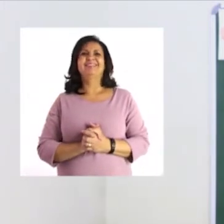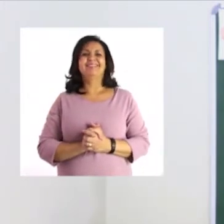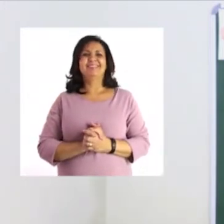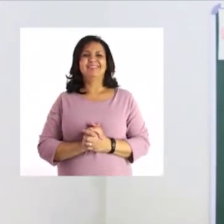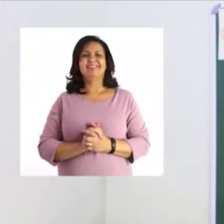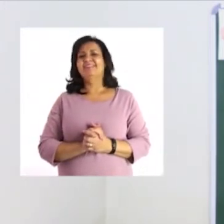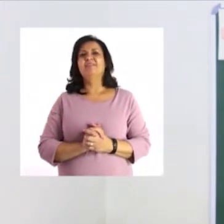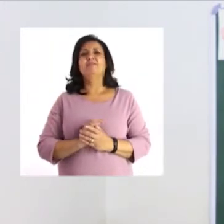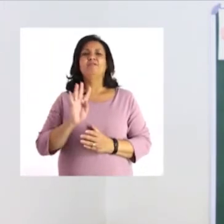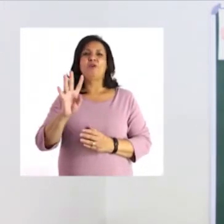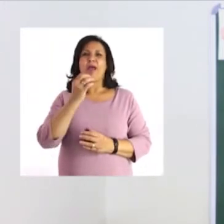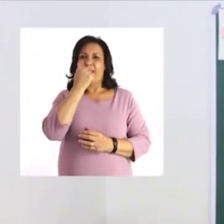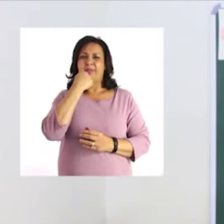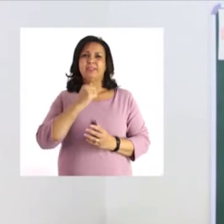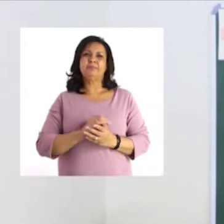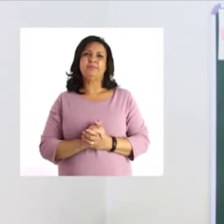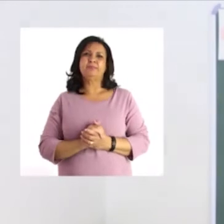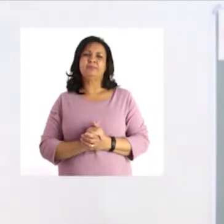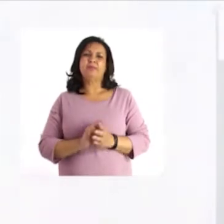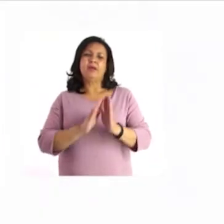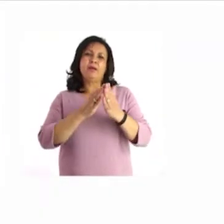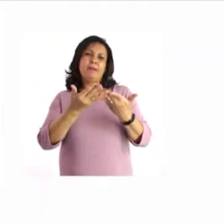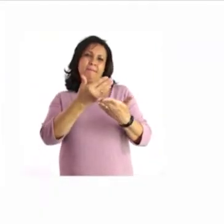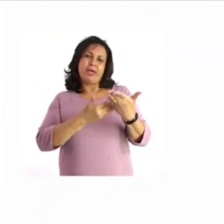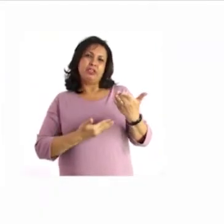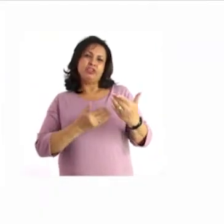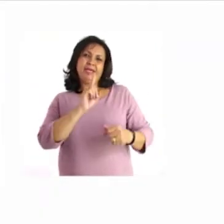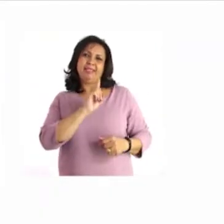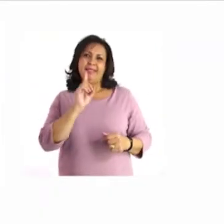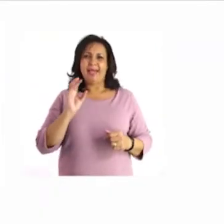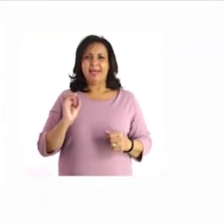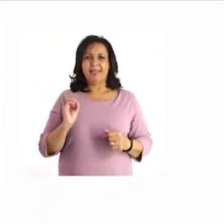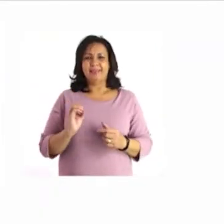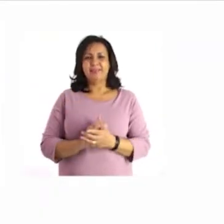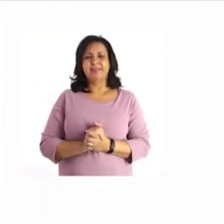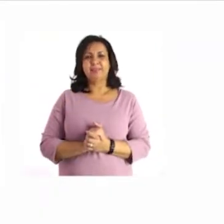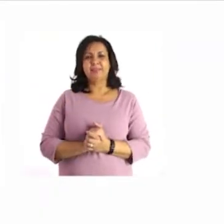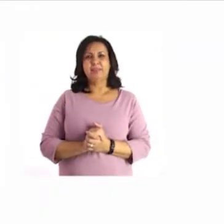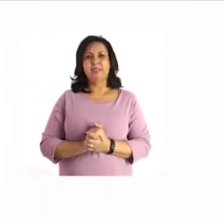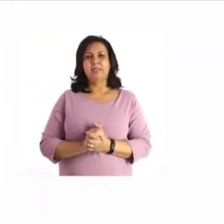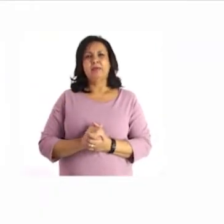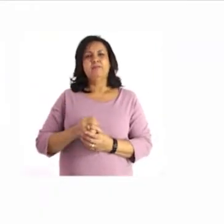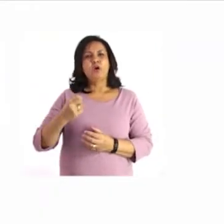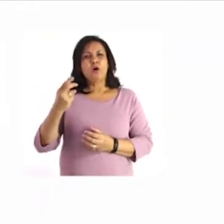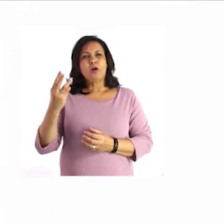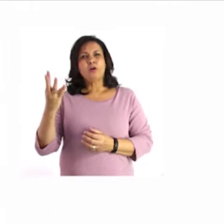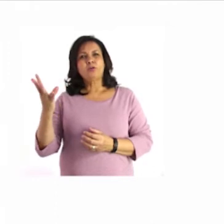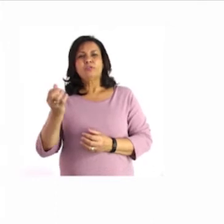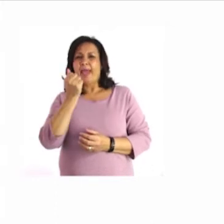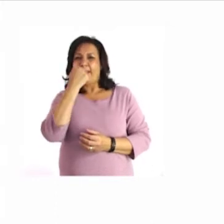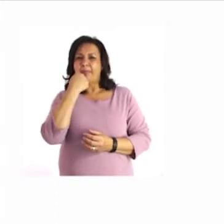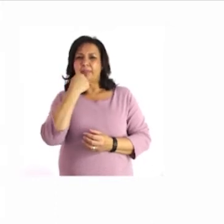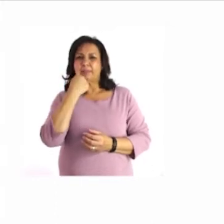have 4 apples. Now I would like you to do the exercise on page 10. You are going to count the apples and you are going